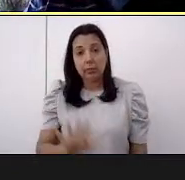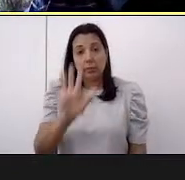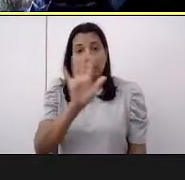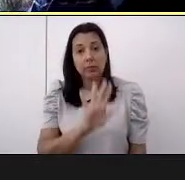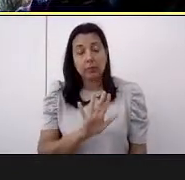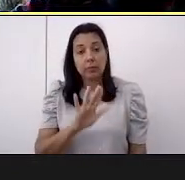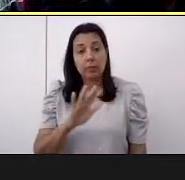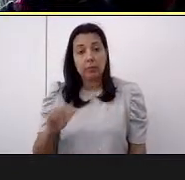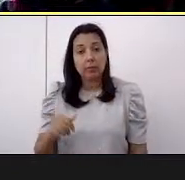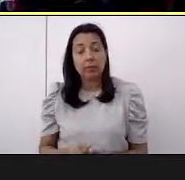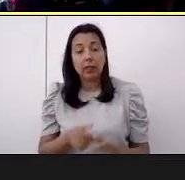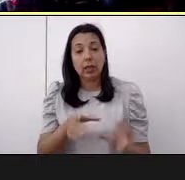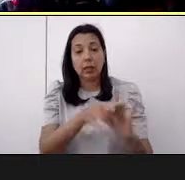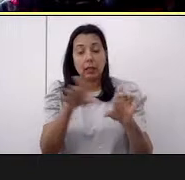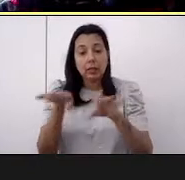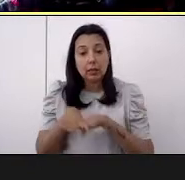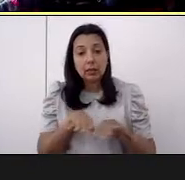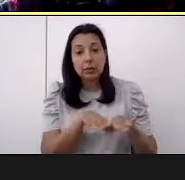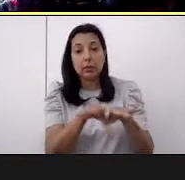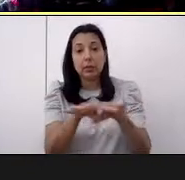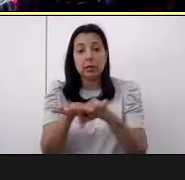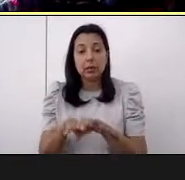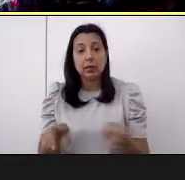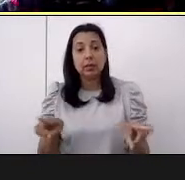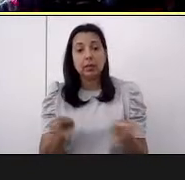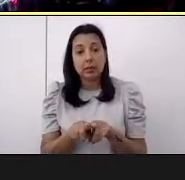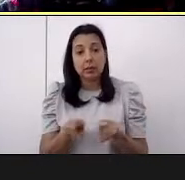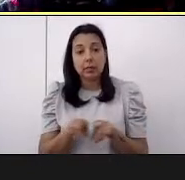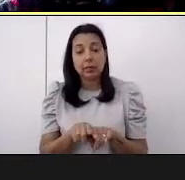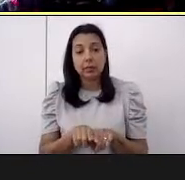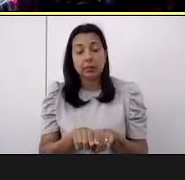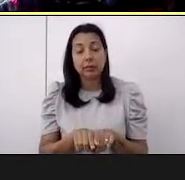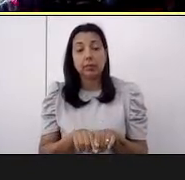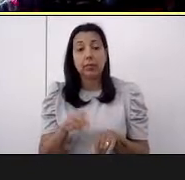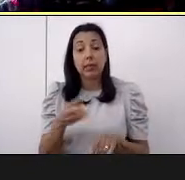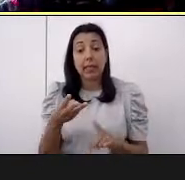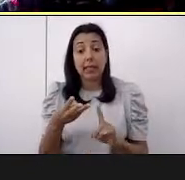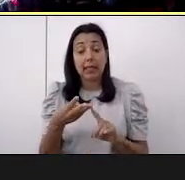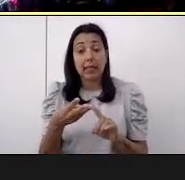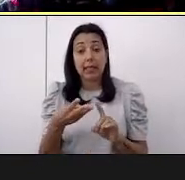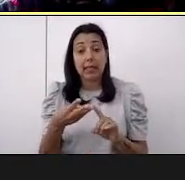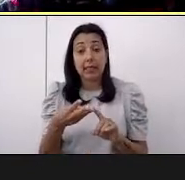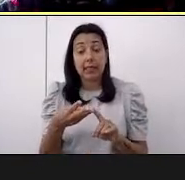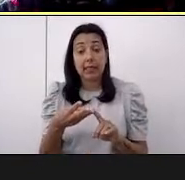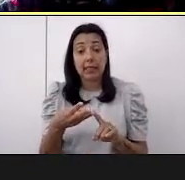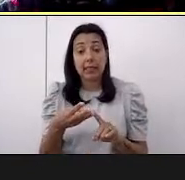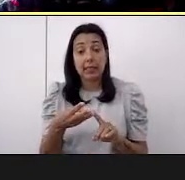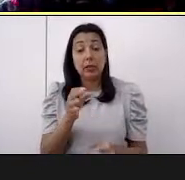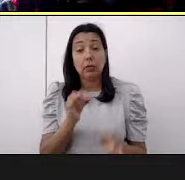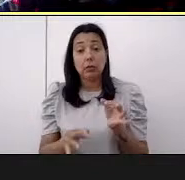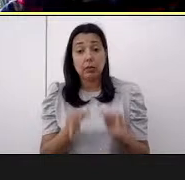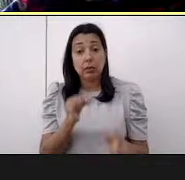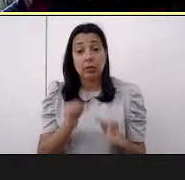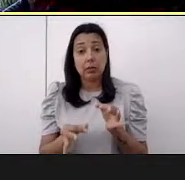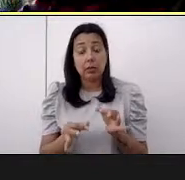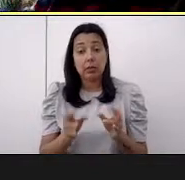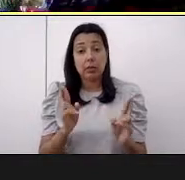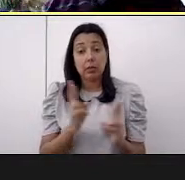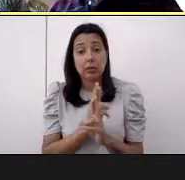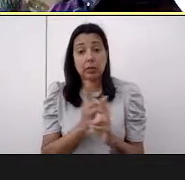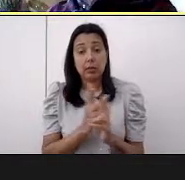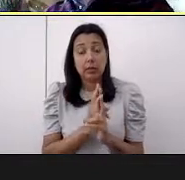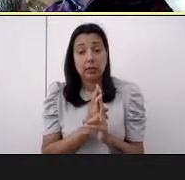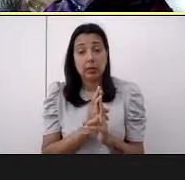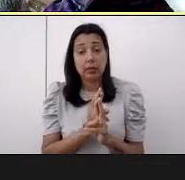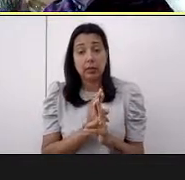frameworks. And the third one is the judicialization of social interaction associated with policy